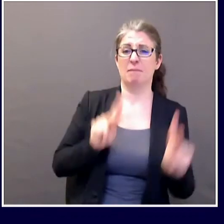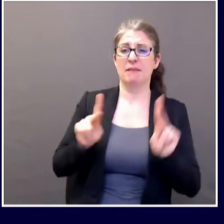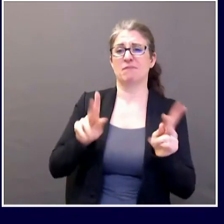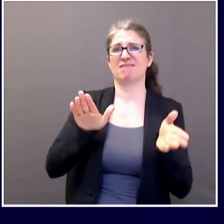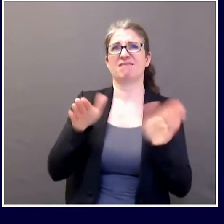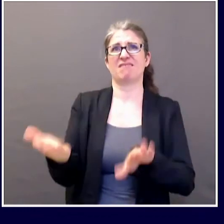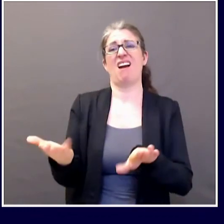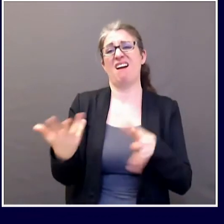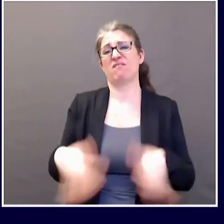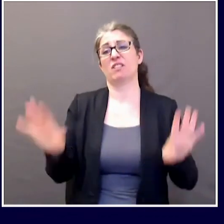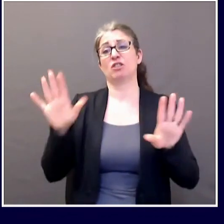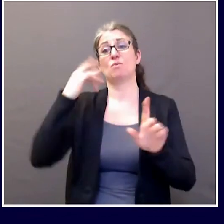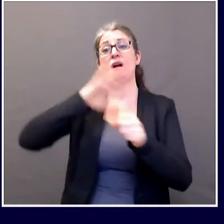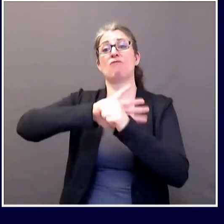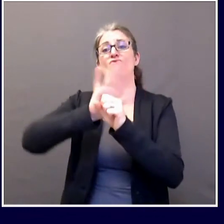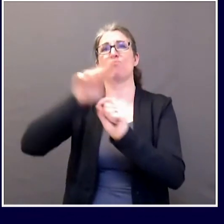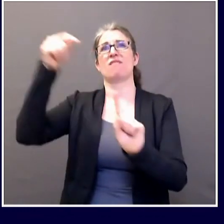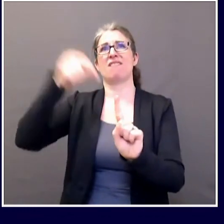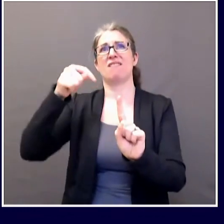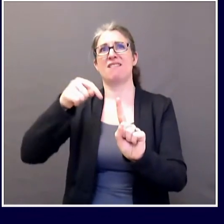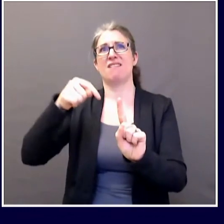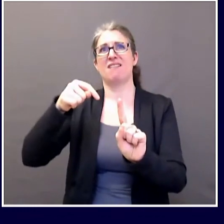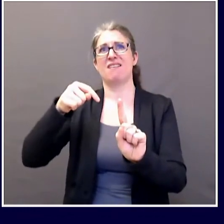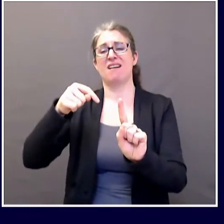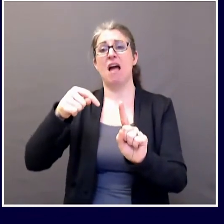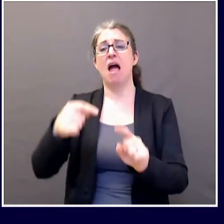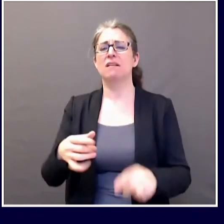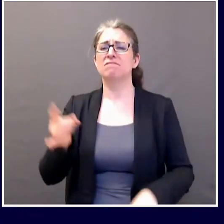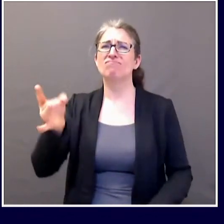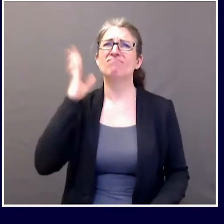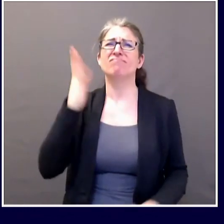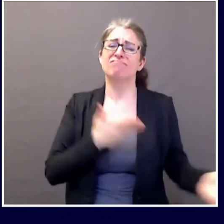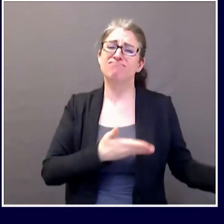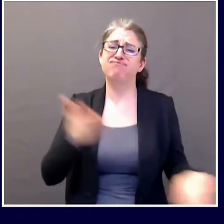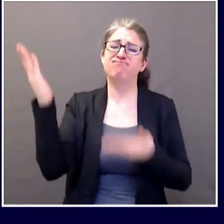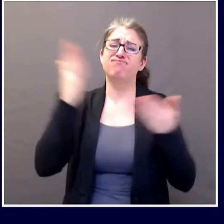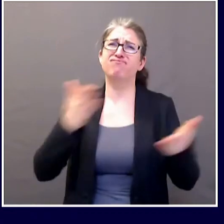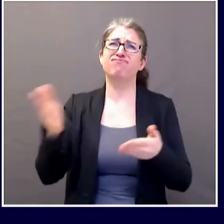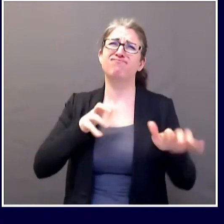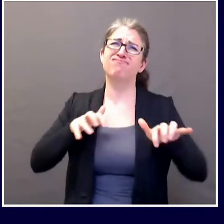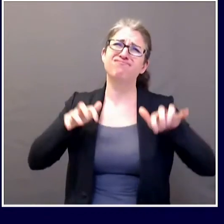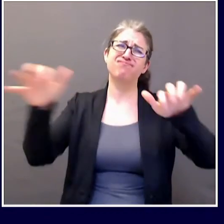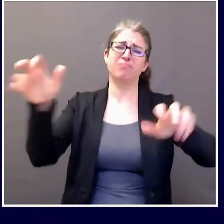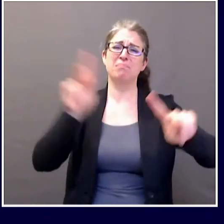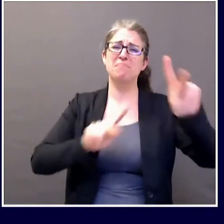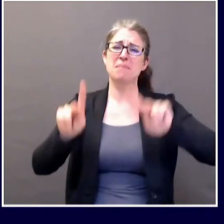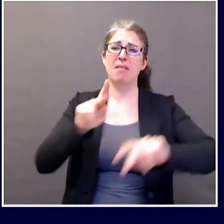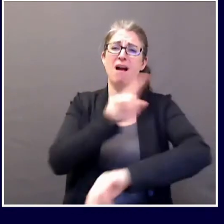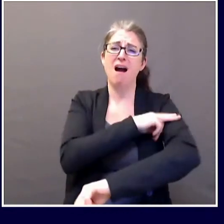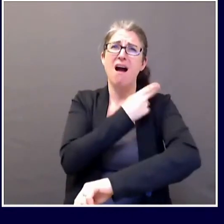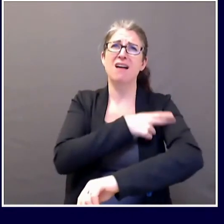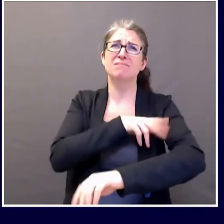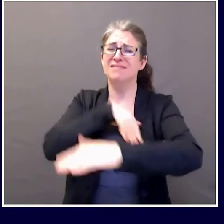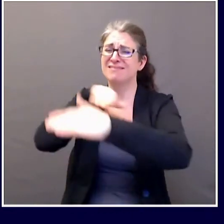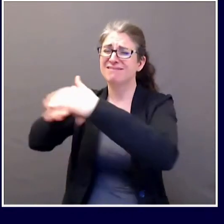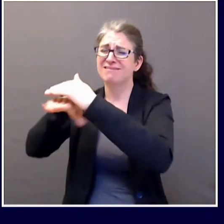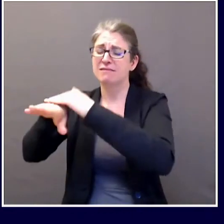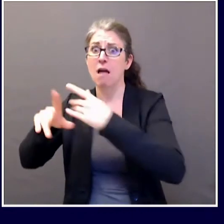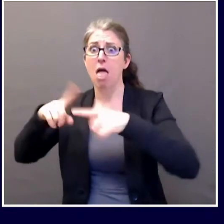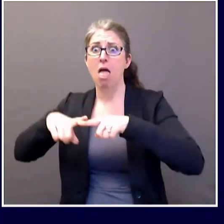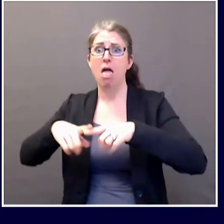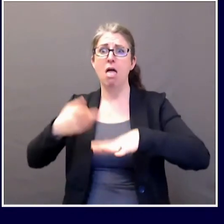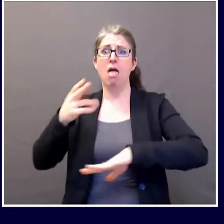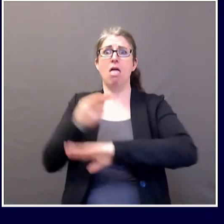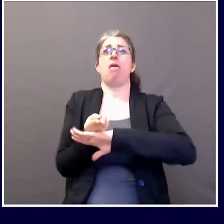to death and hospitalization and ventilation. And on that score, the J&J vaccine, as well as those by Pfizer